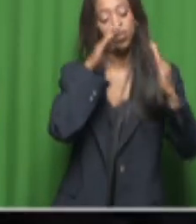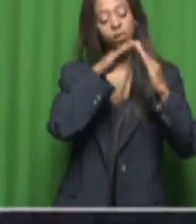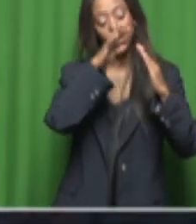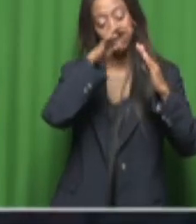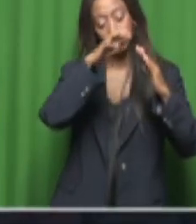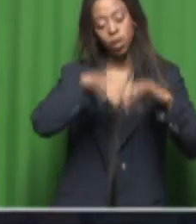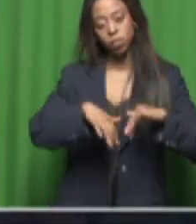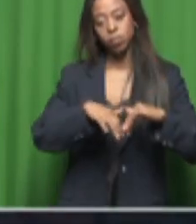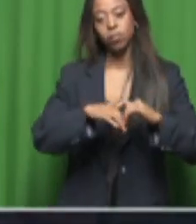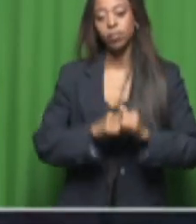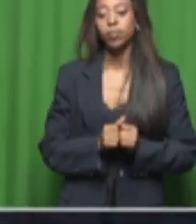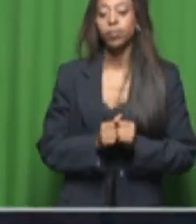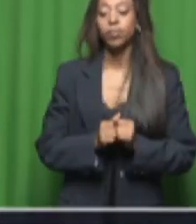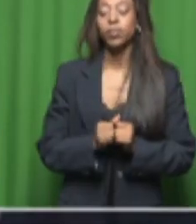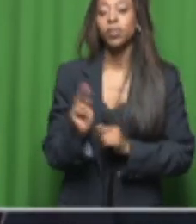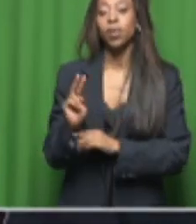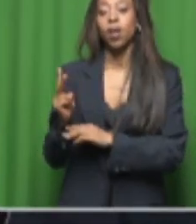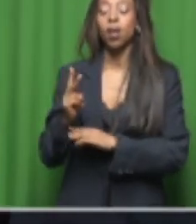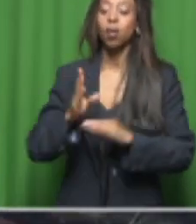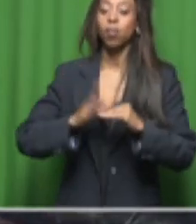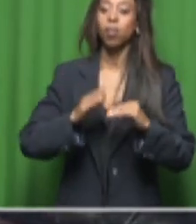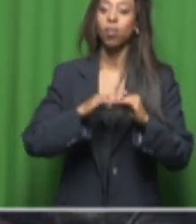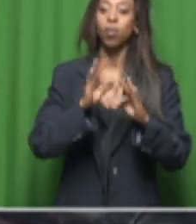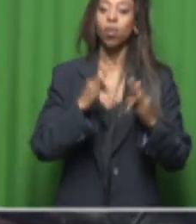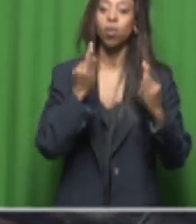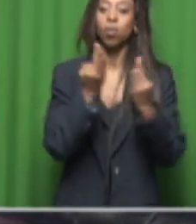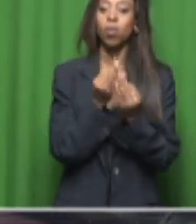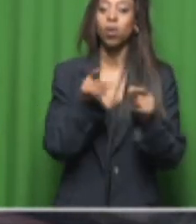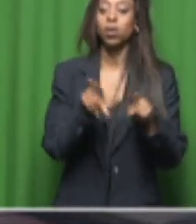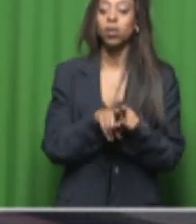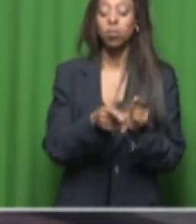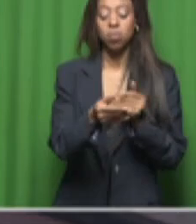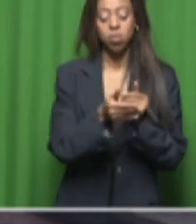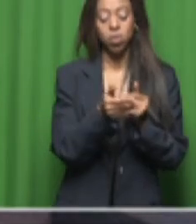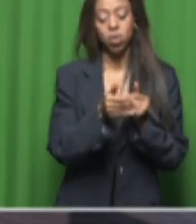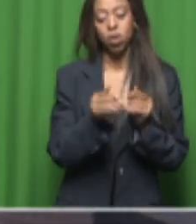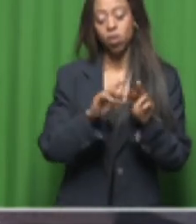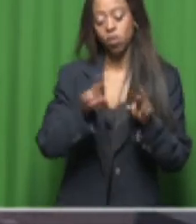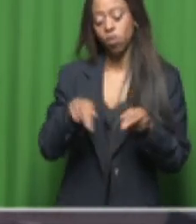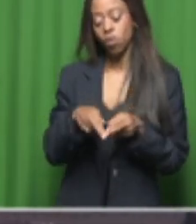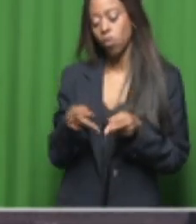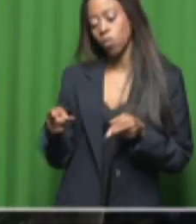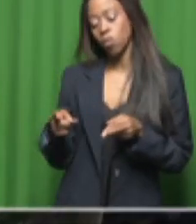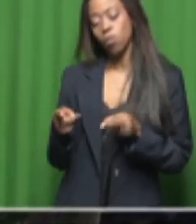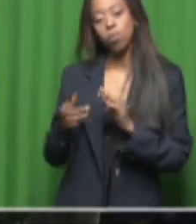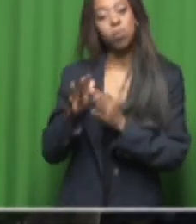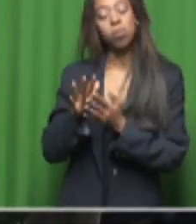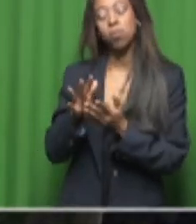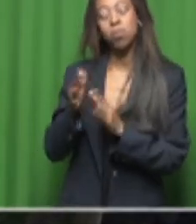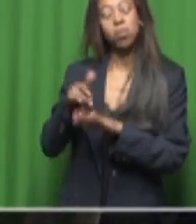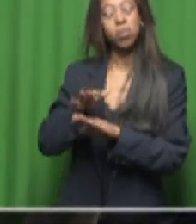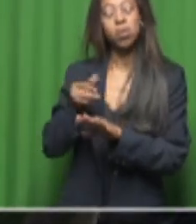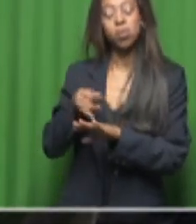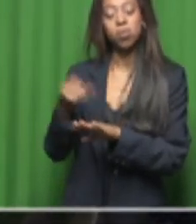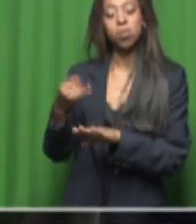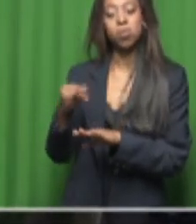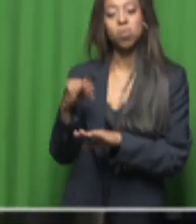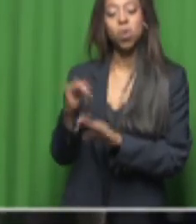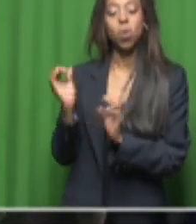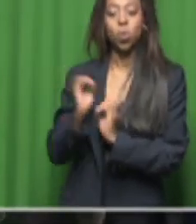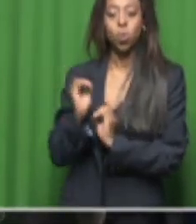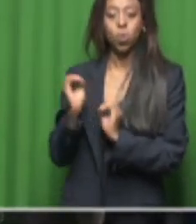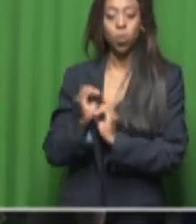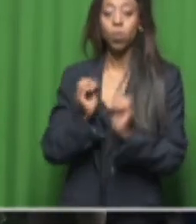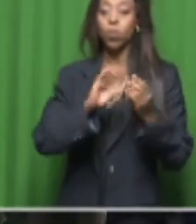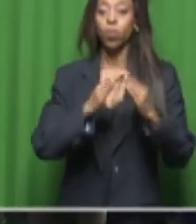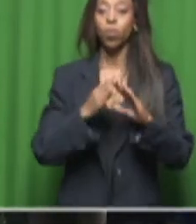struck. Other members of the family who were in a room next door escaped unharmed. Community members and